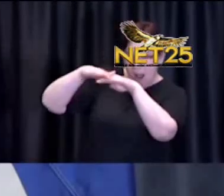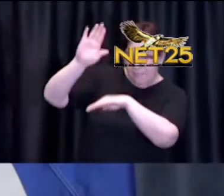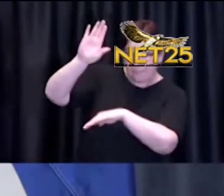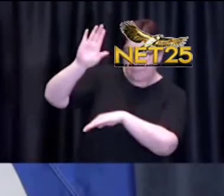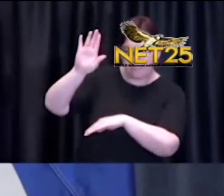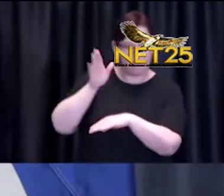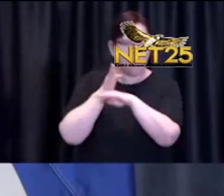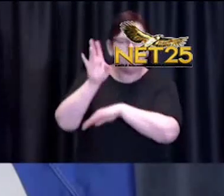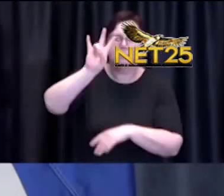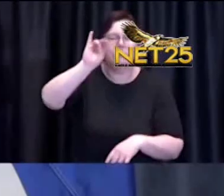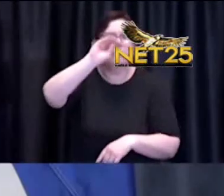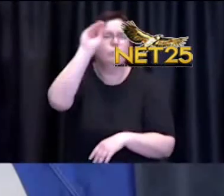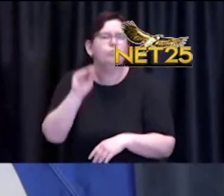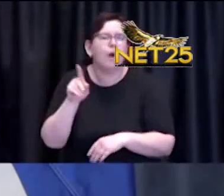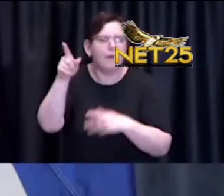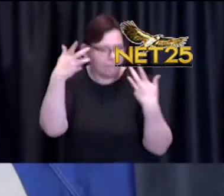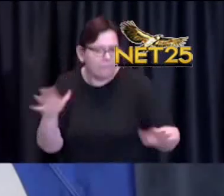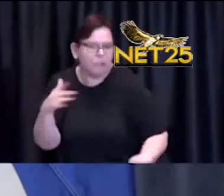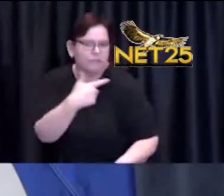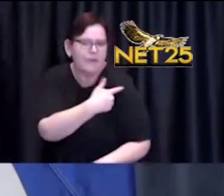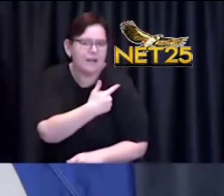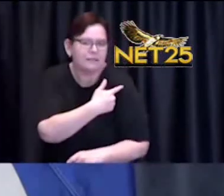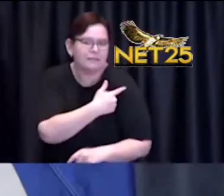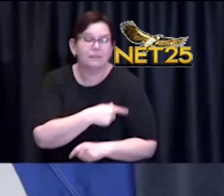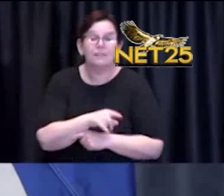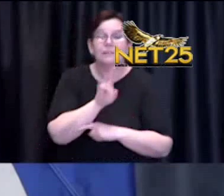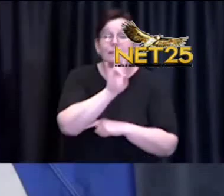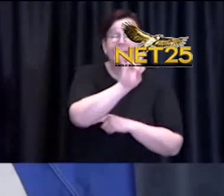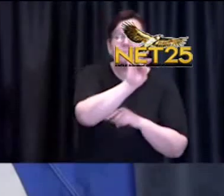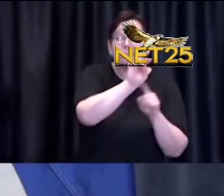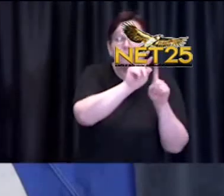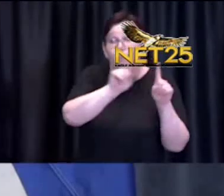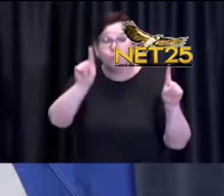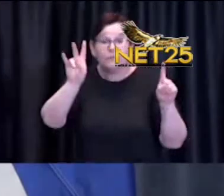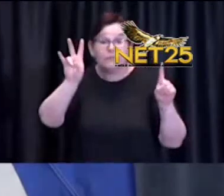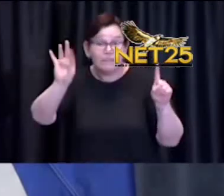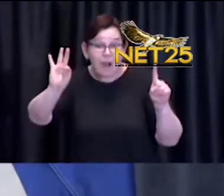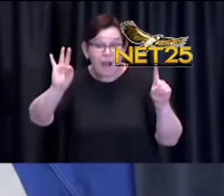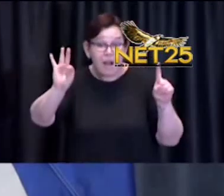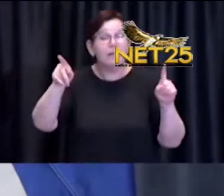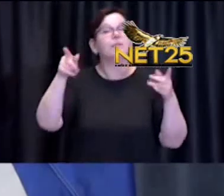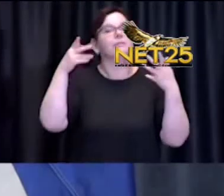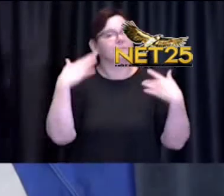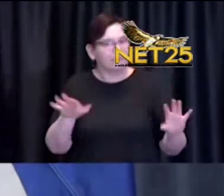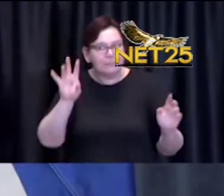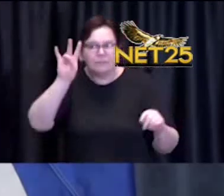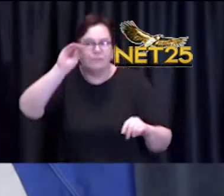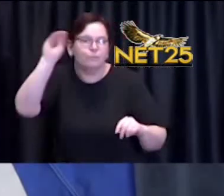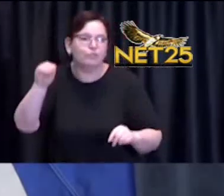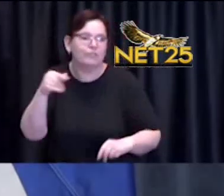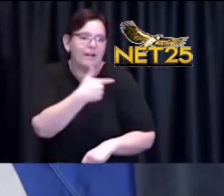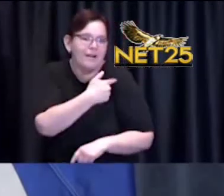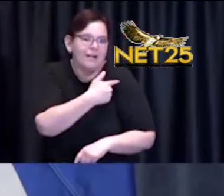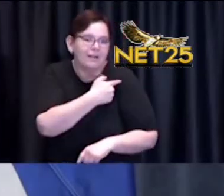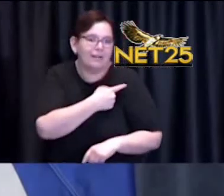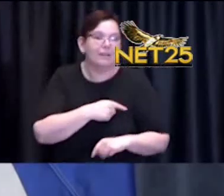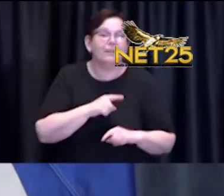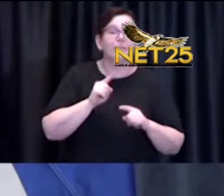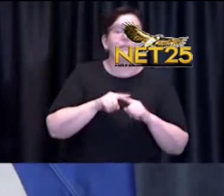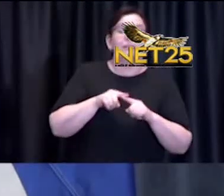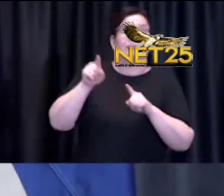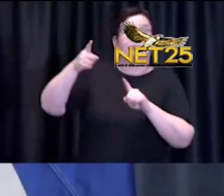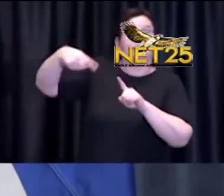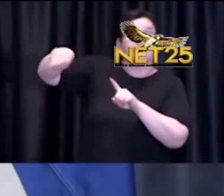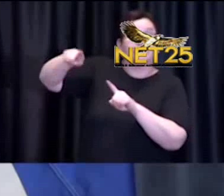than 75% of adults between 70 and 79 have been vaccinated. More than 71% of adults between the ages of 60